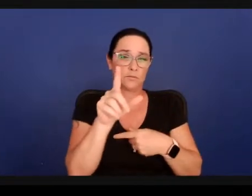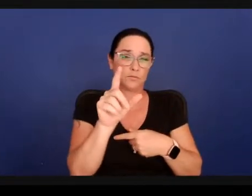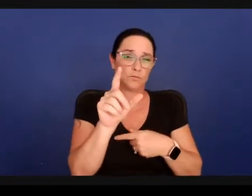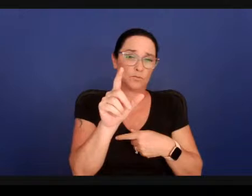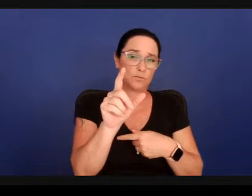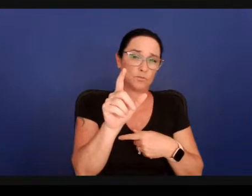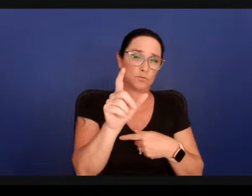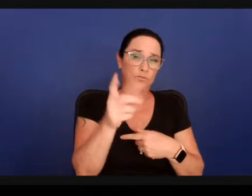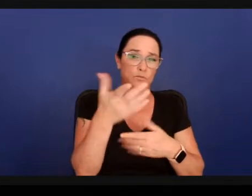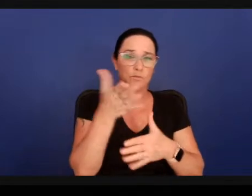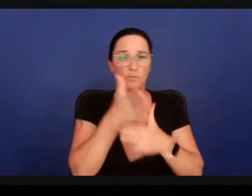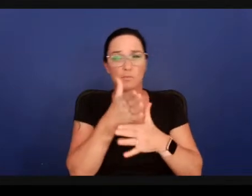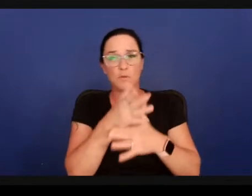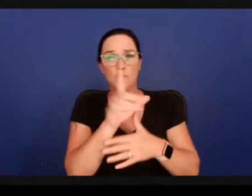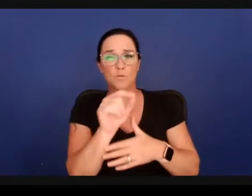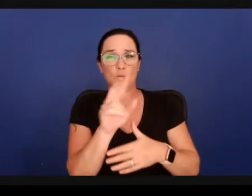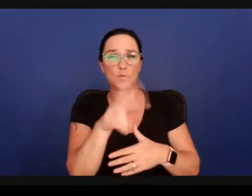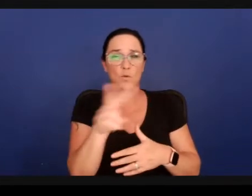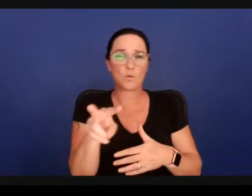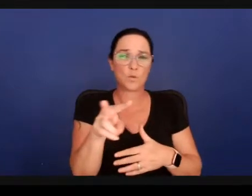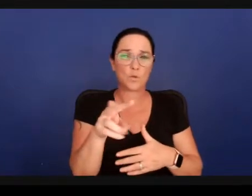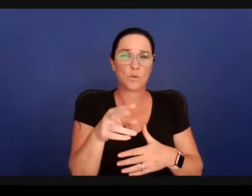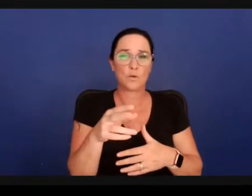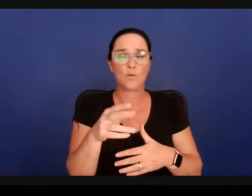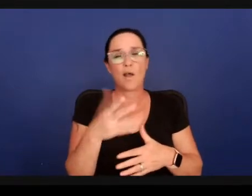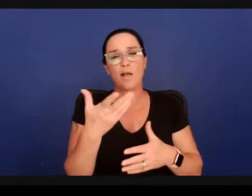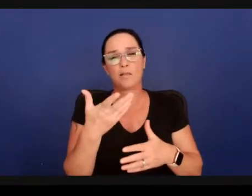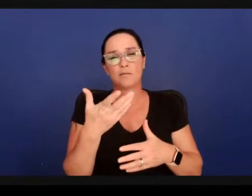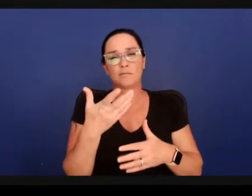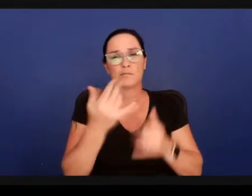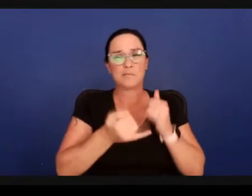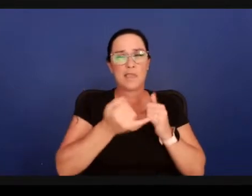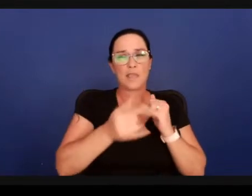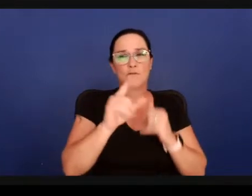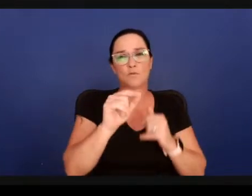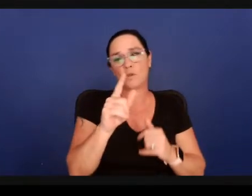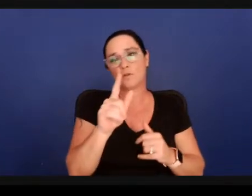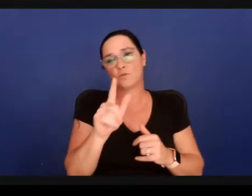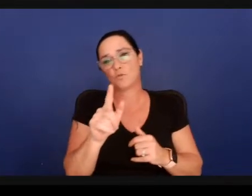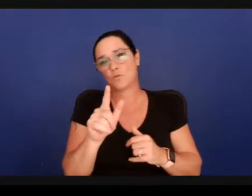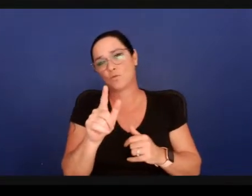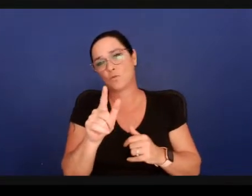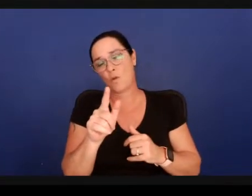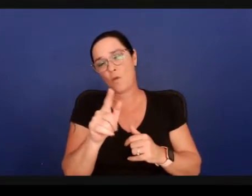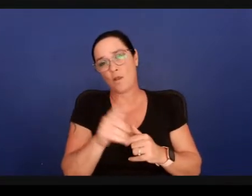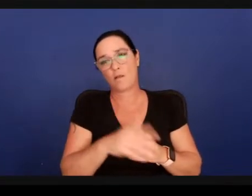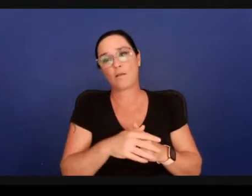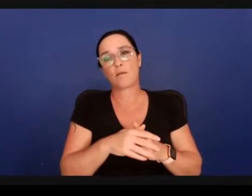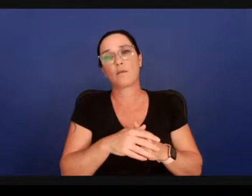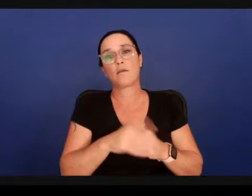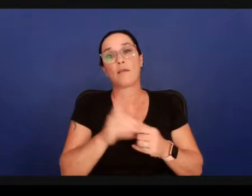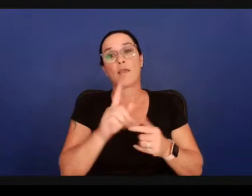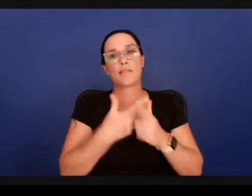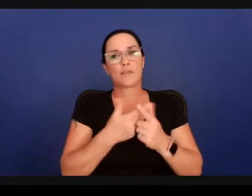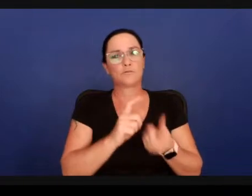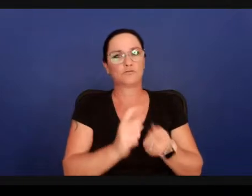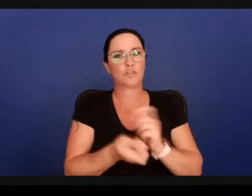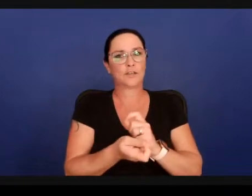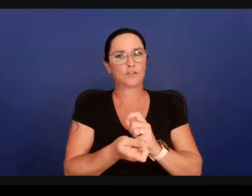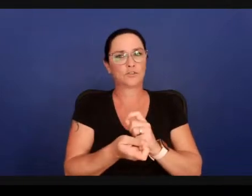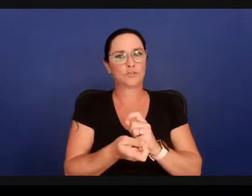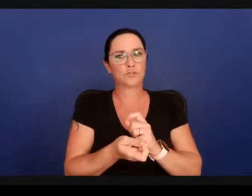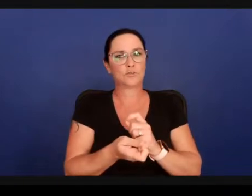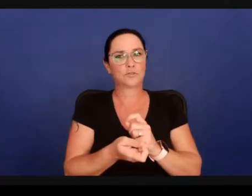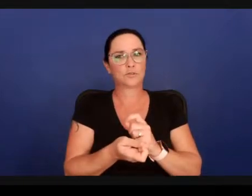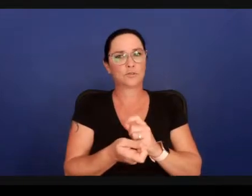before mid-2022, this is actually late 2021, September 2021, that's when you see this thing change, and it starts moving to the